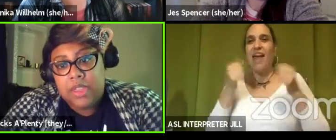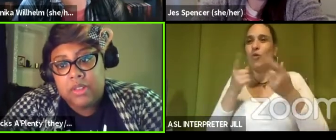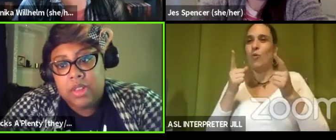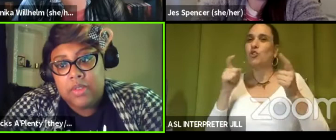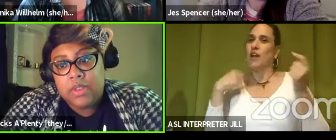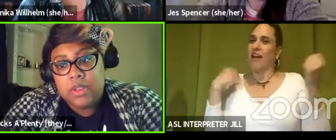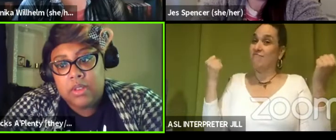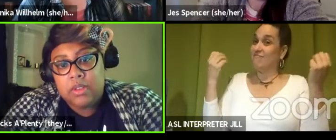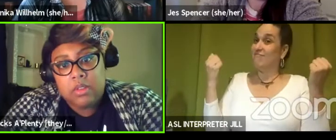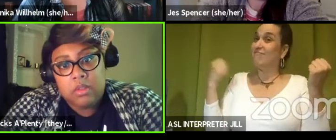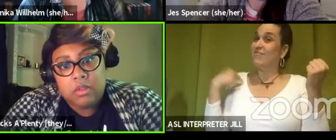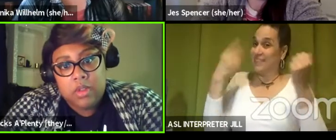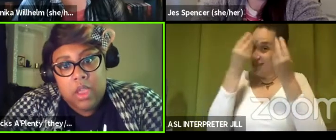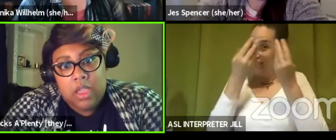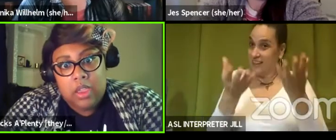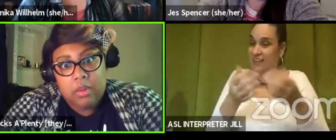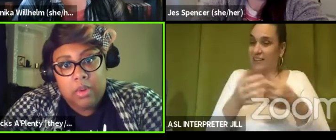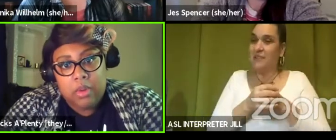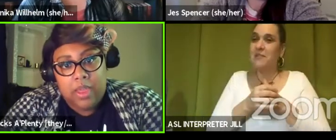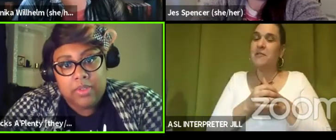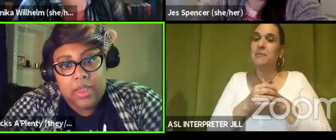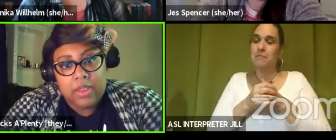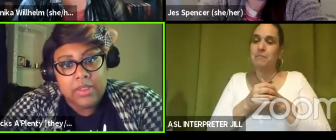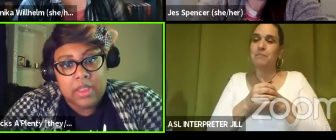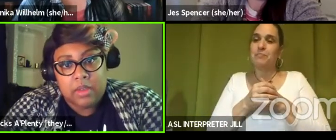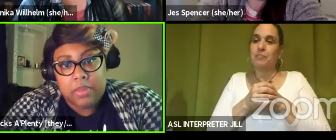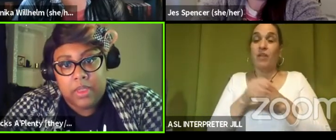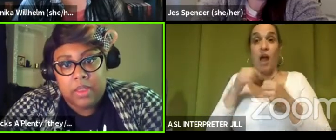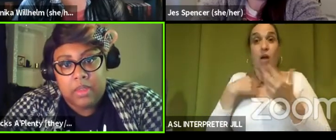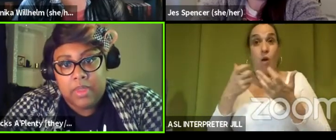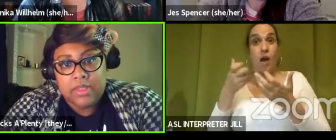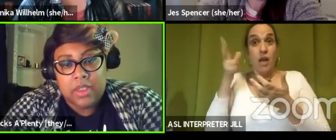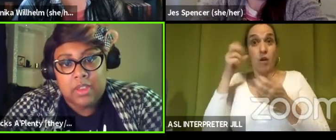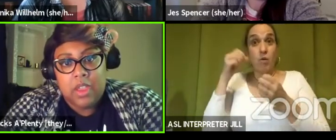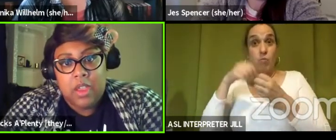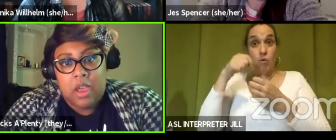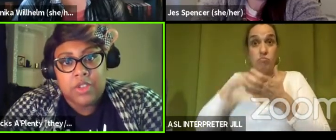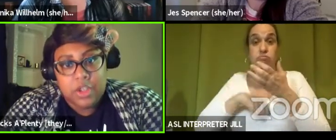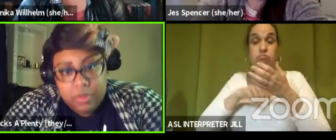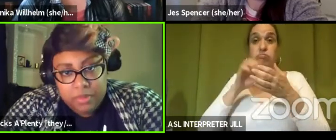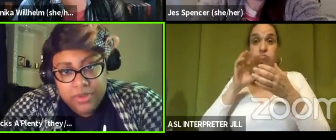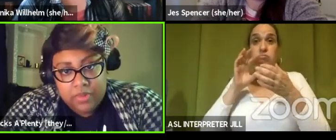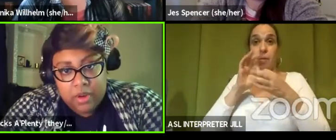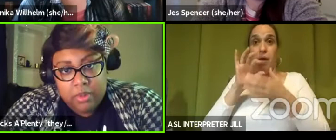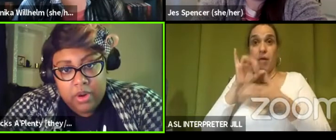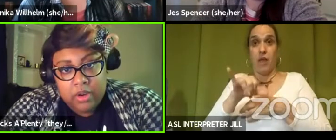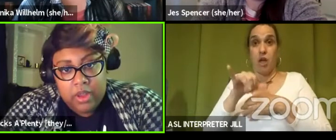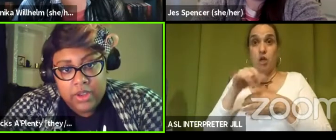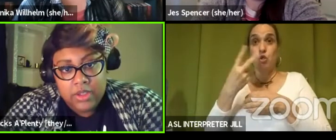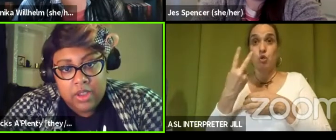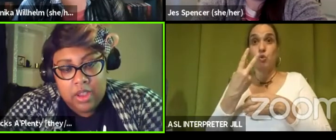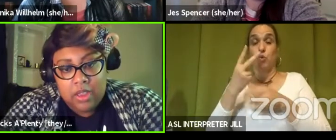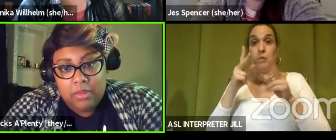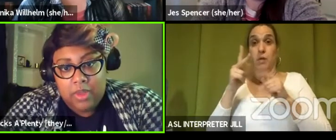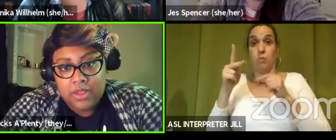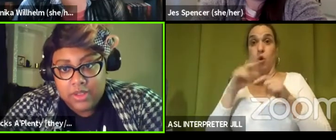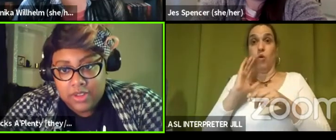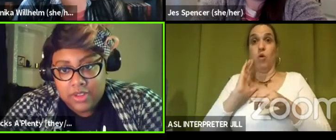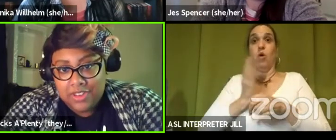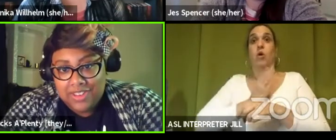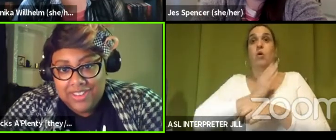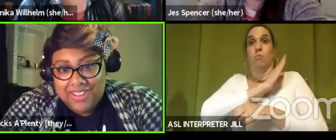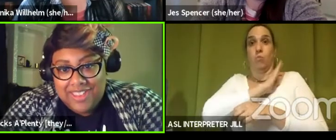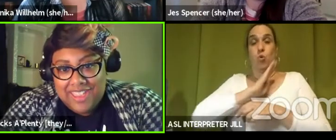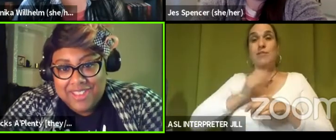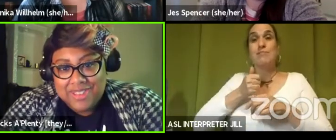about that. I would love to hear more about that, because that would be amazing. Two members of our board are actually